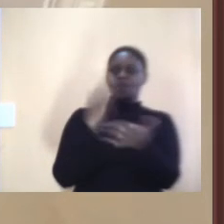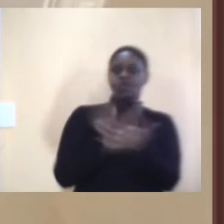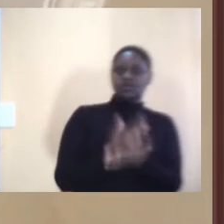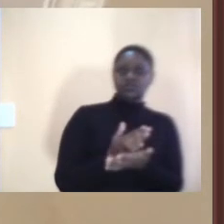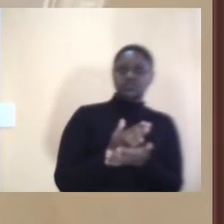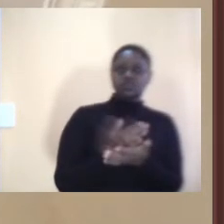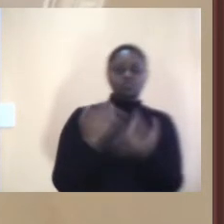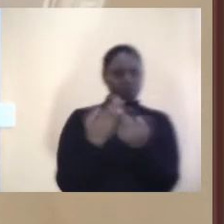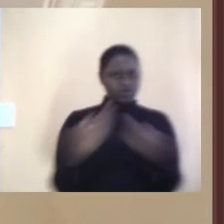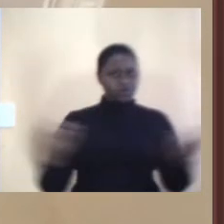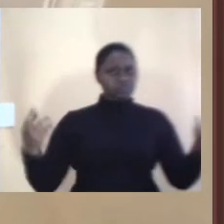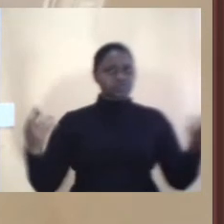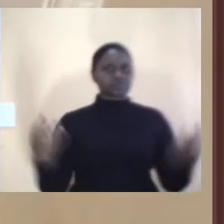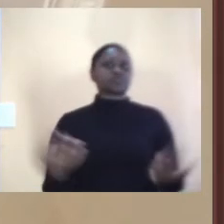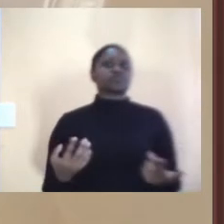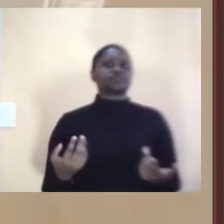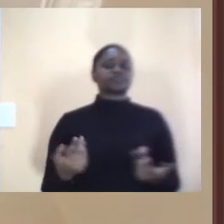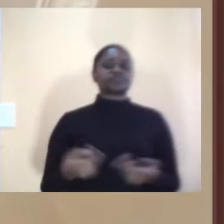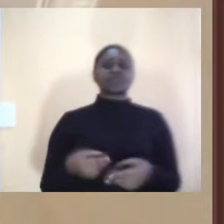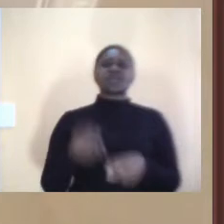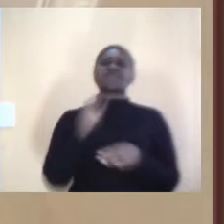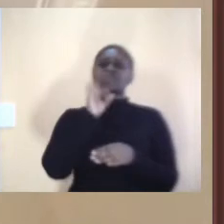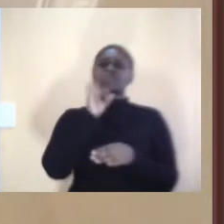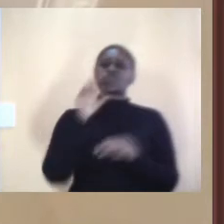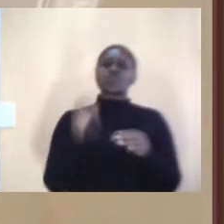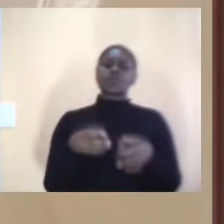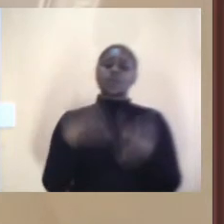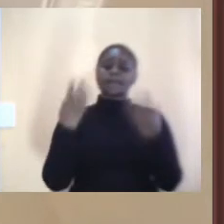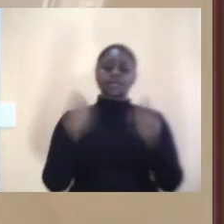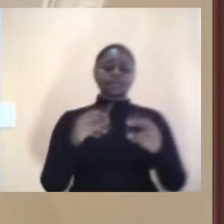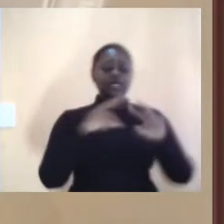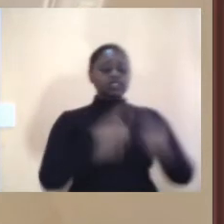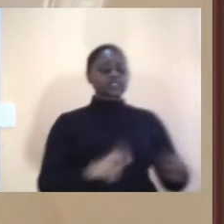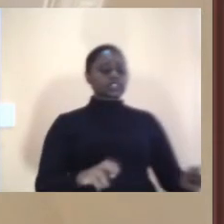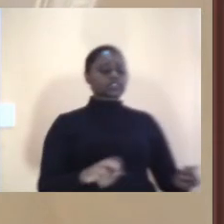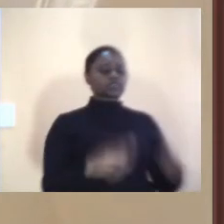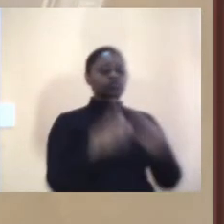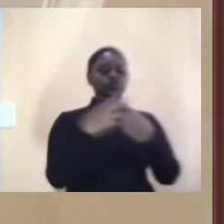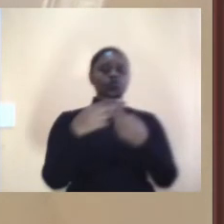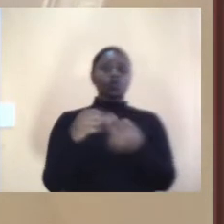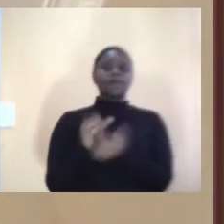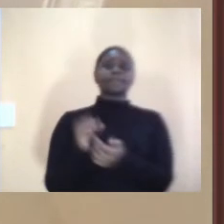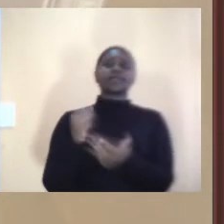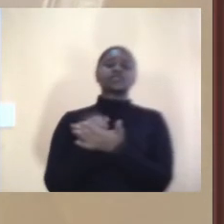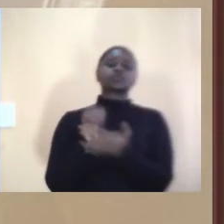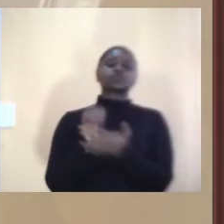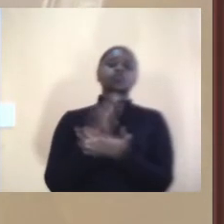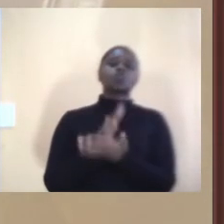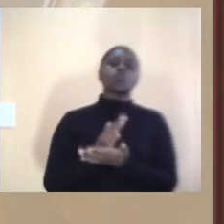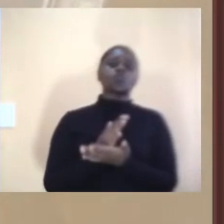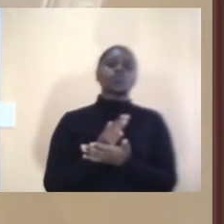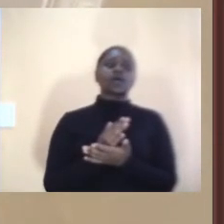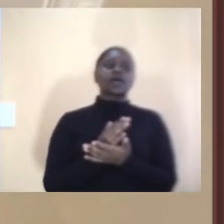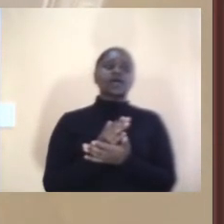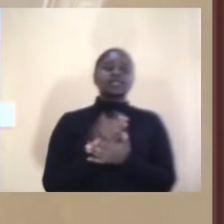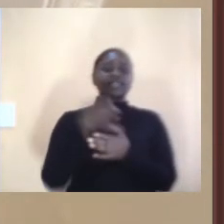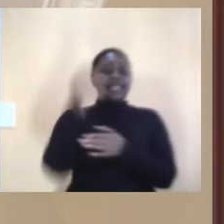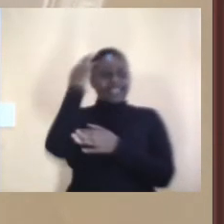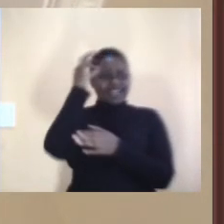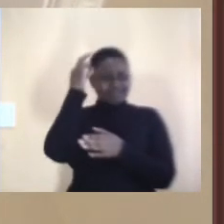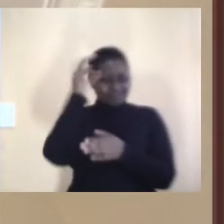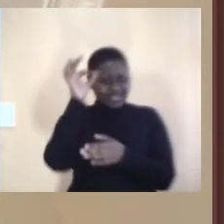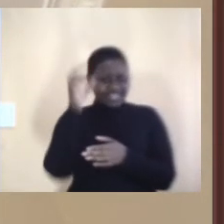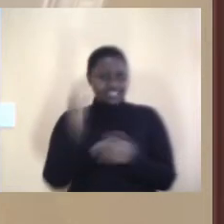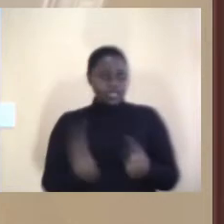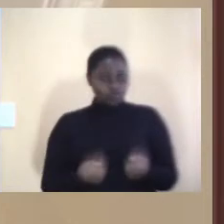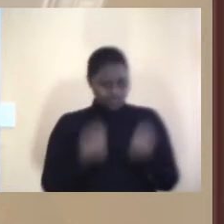more resources when it comes to that, because even when you have this research unit, ensure that the galvanized strategy, that you give